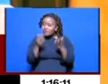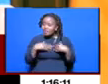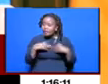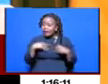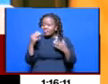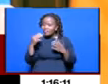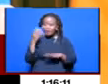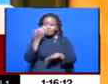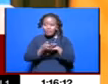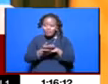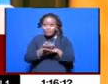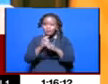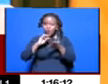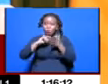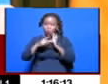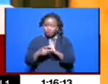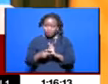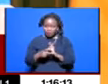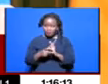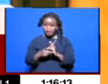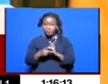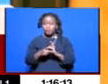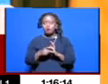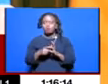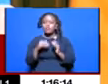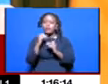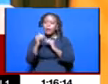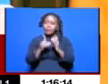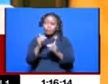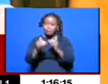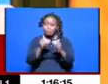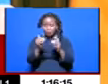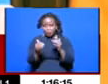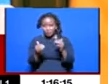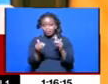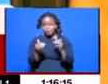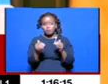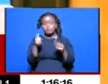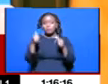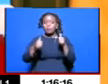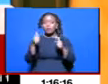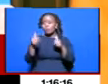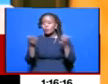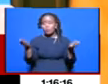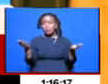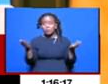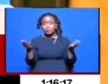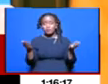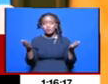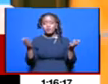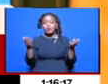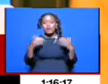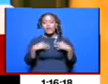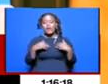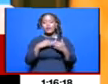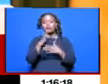construct, a fait accompli, whose declaratory